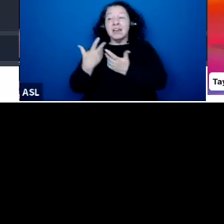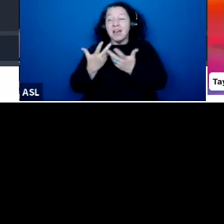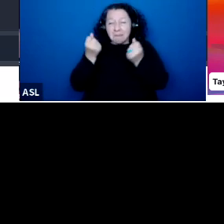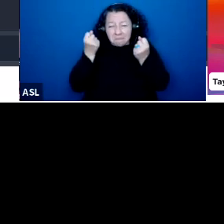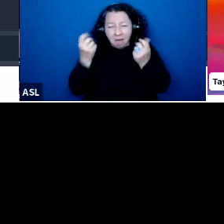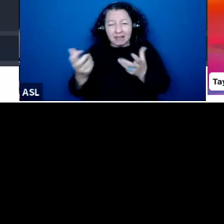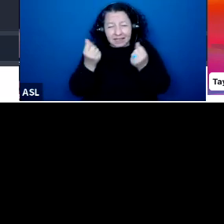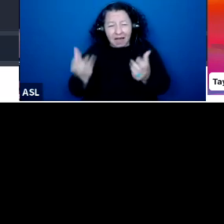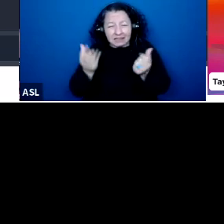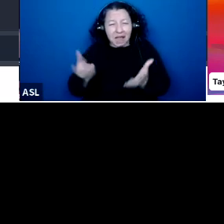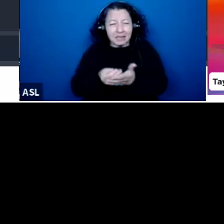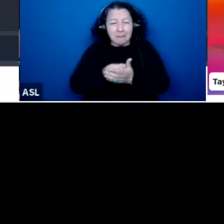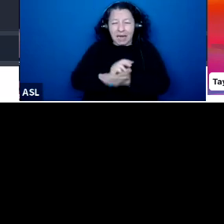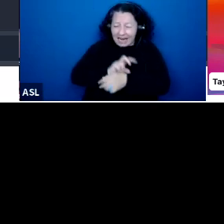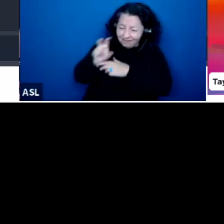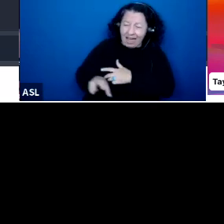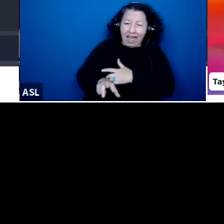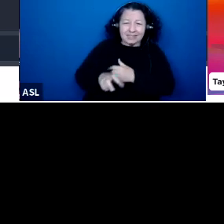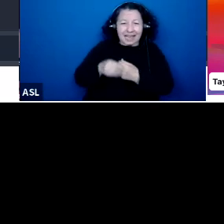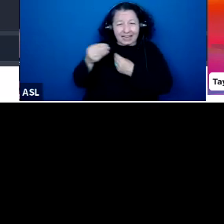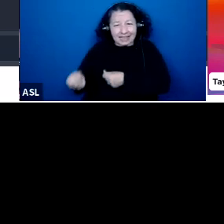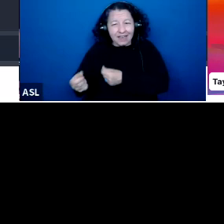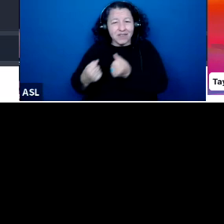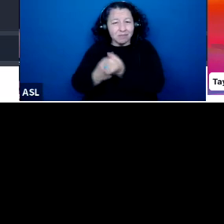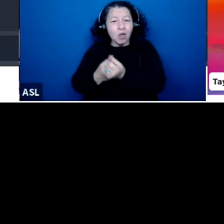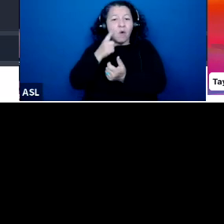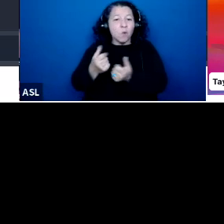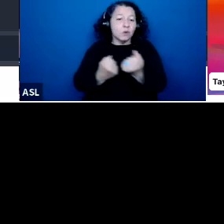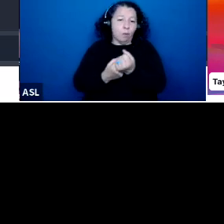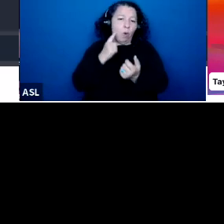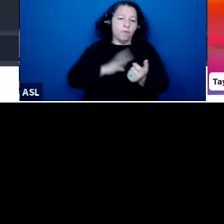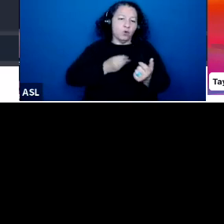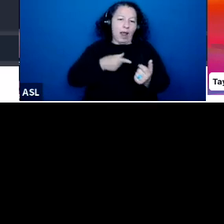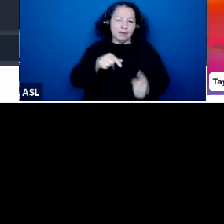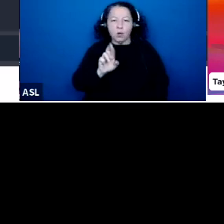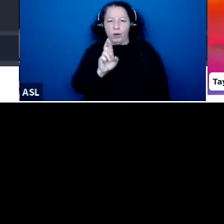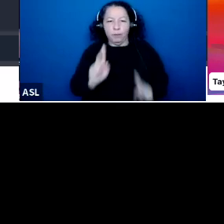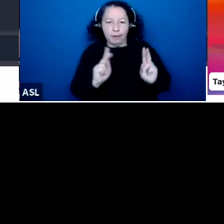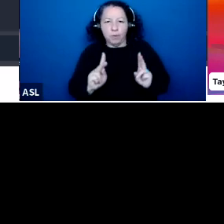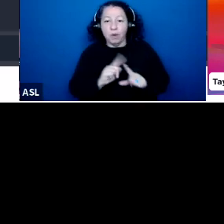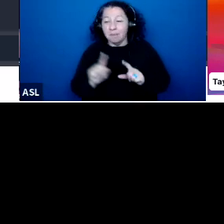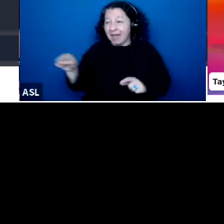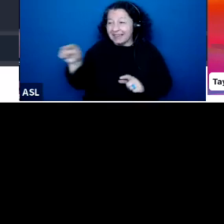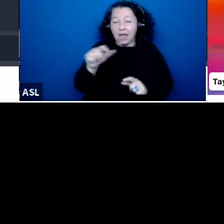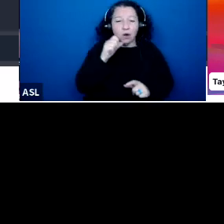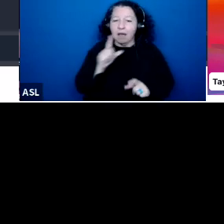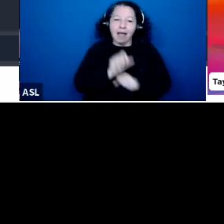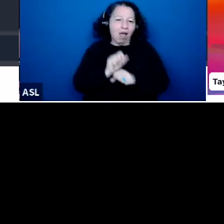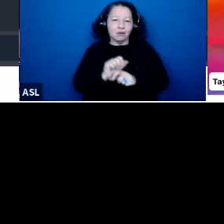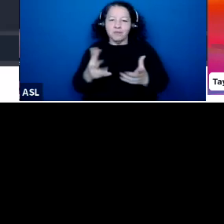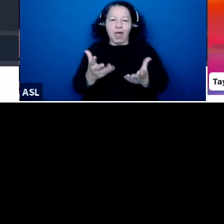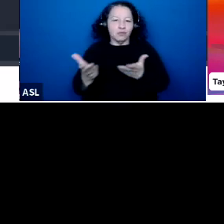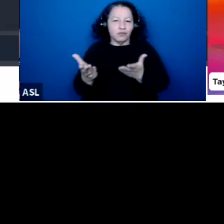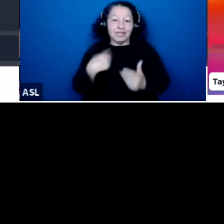of money to provide services to trans and queer people, but are not actually providing the services that we need or